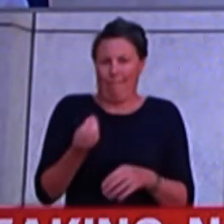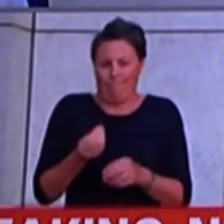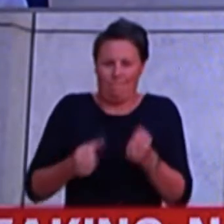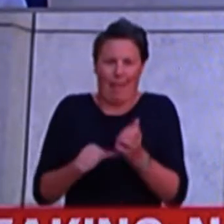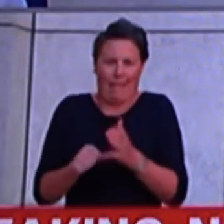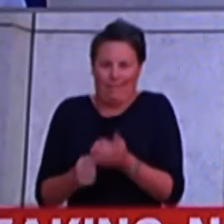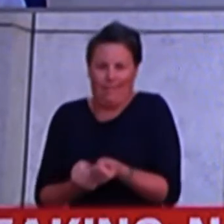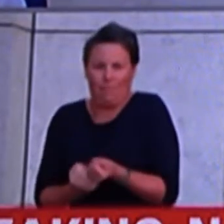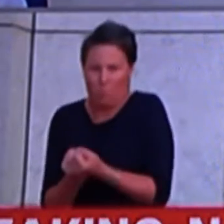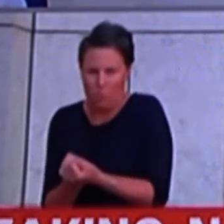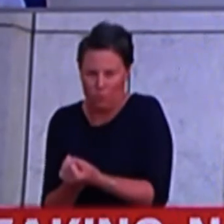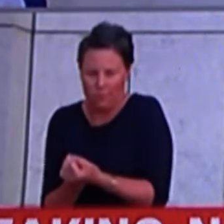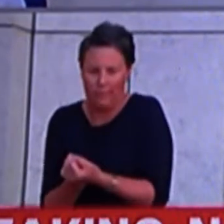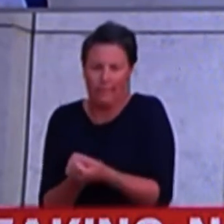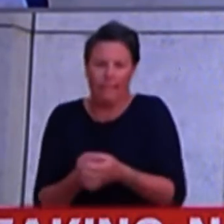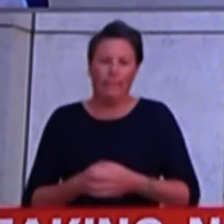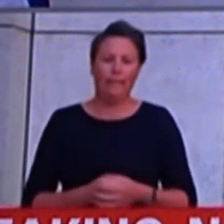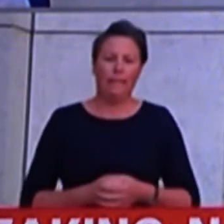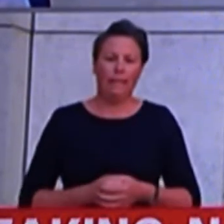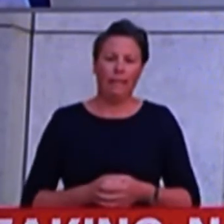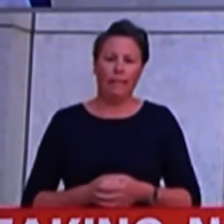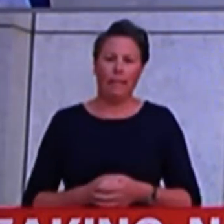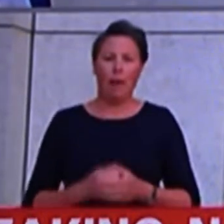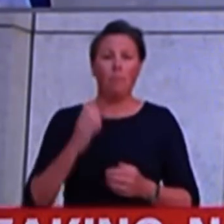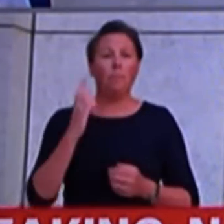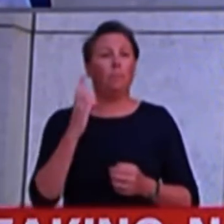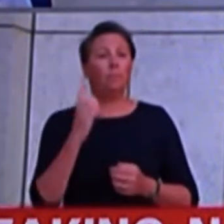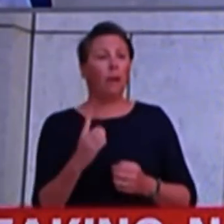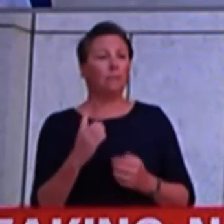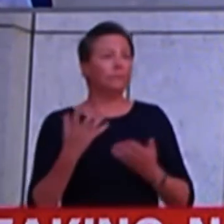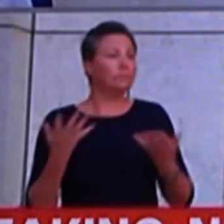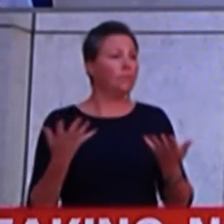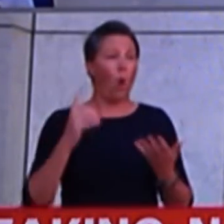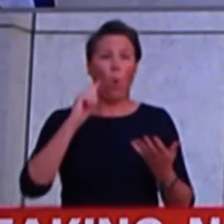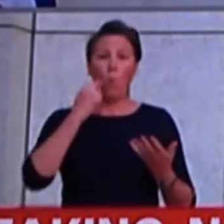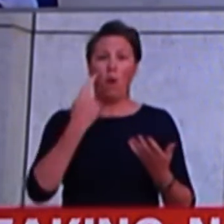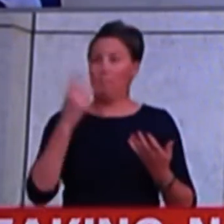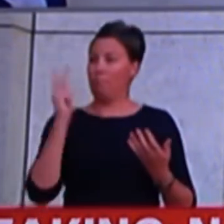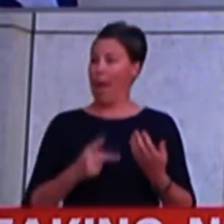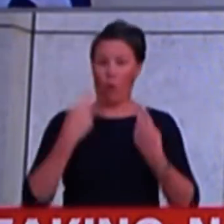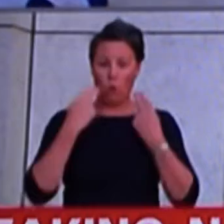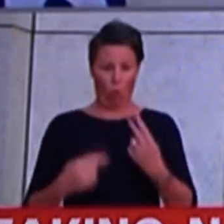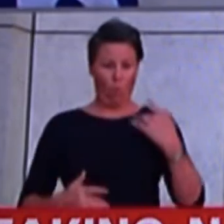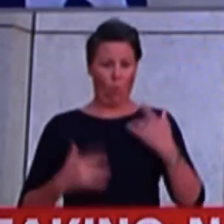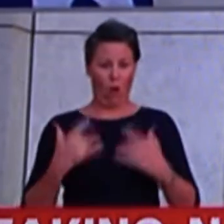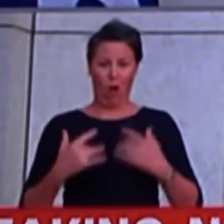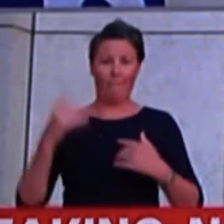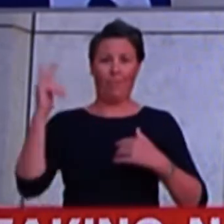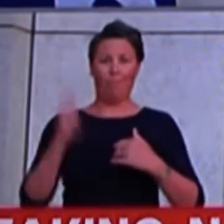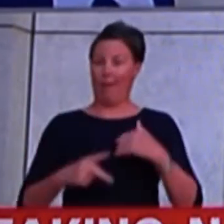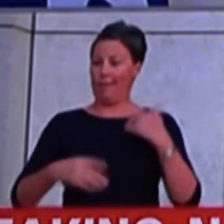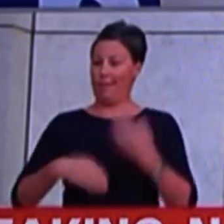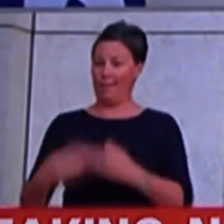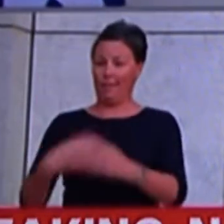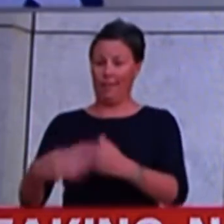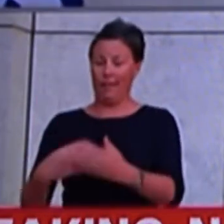we need to understand that the automatic stabilisers, as they're known, the supports that already exist within the welfare